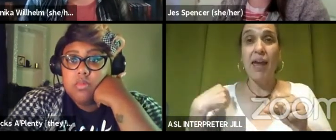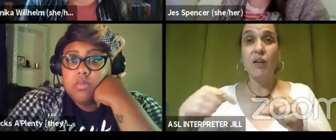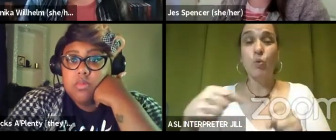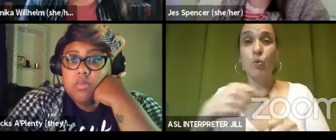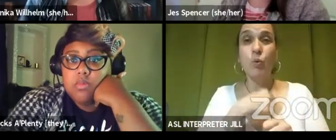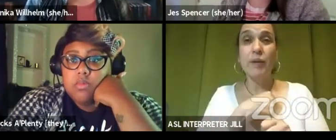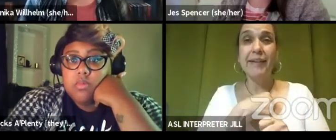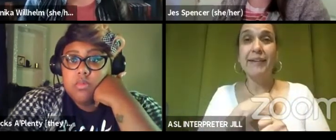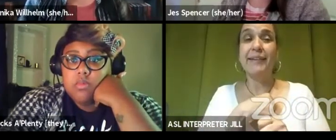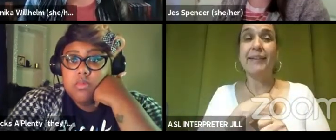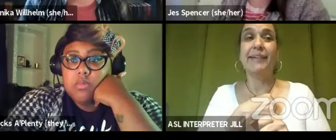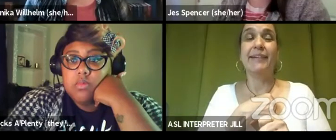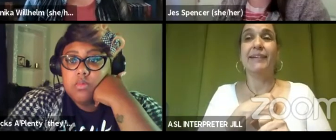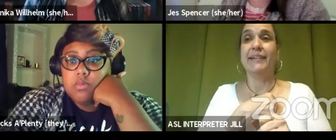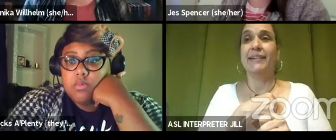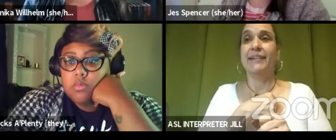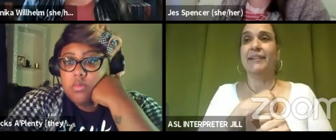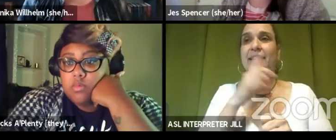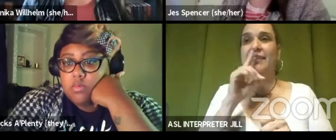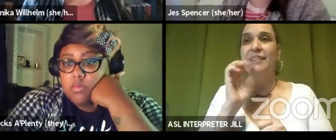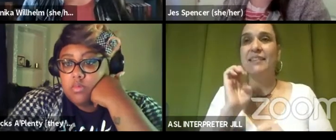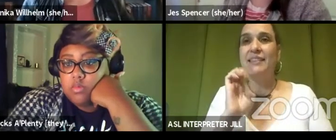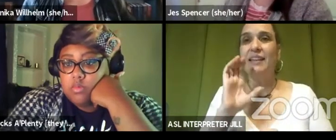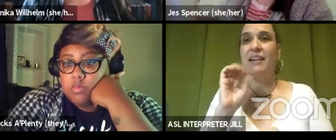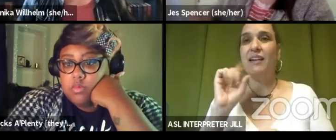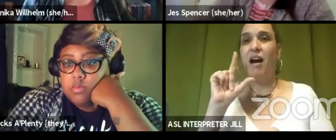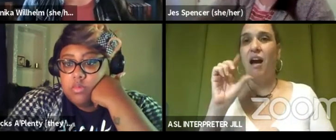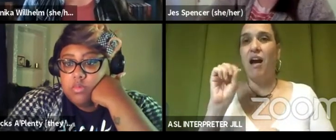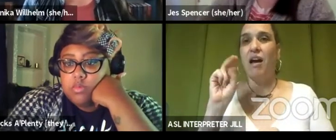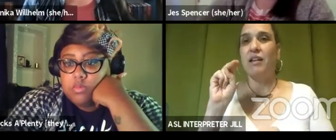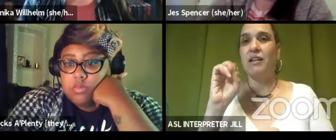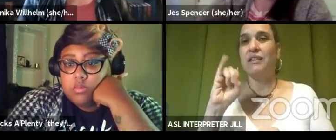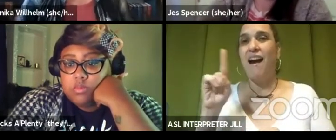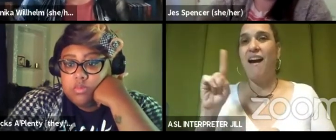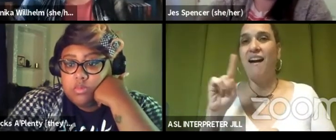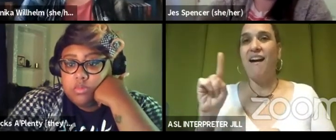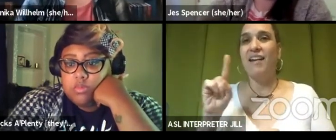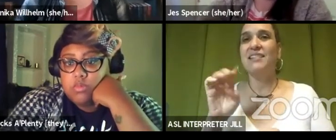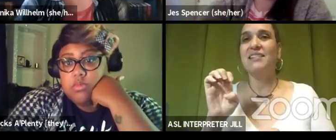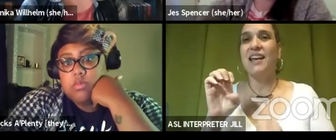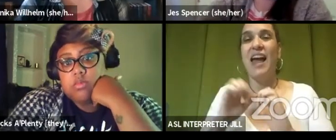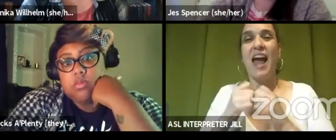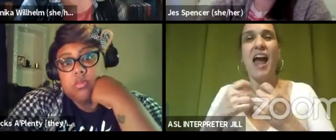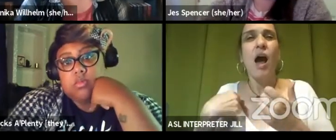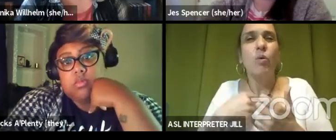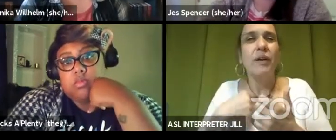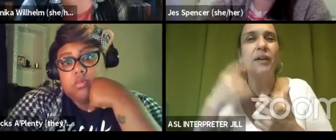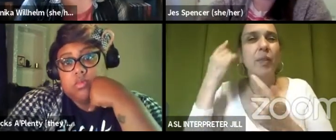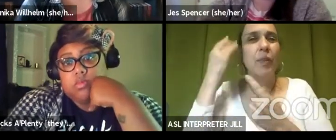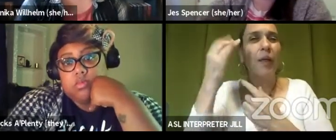decolonize how we think about doing theater so that we can better support